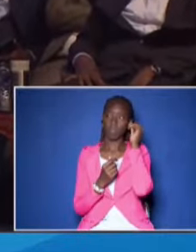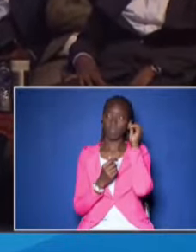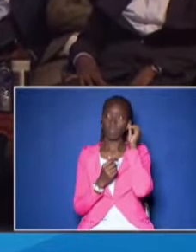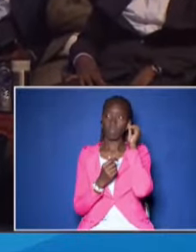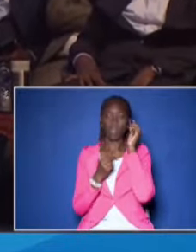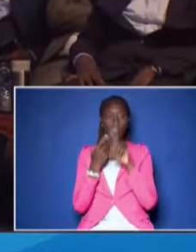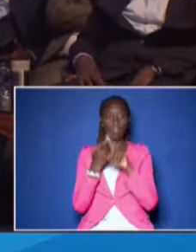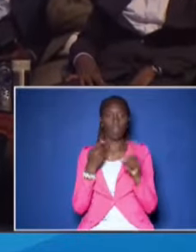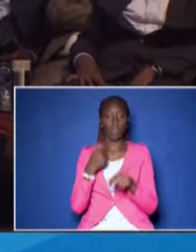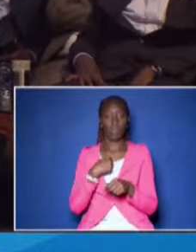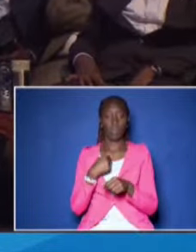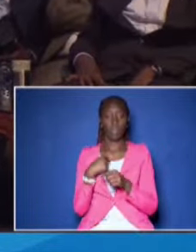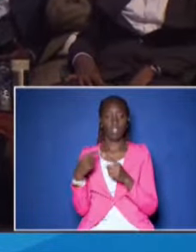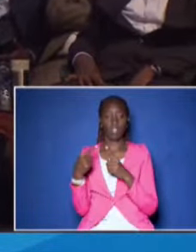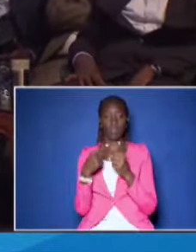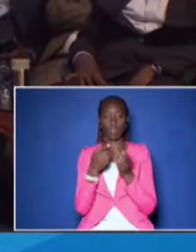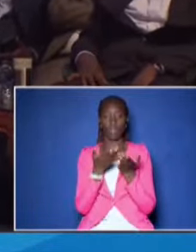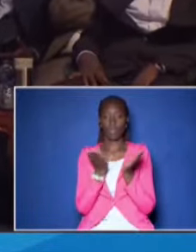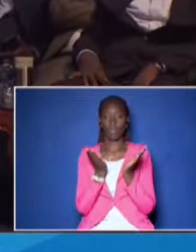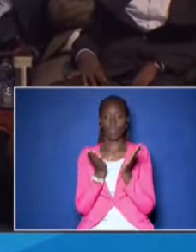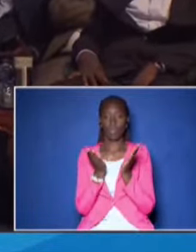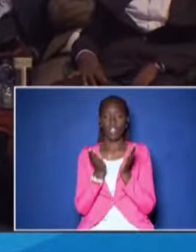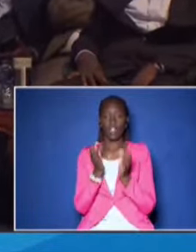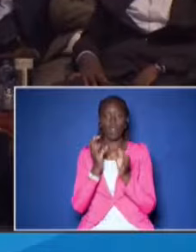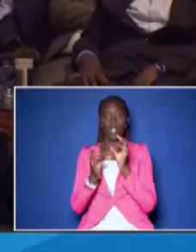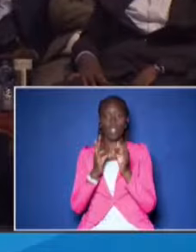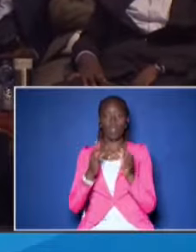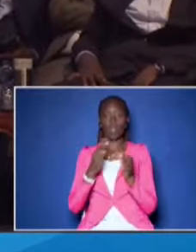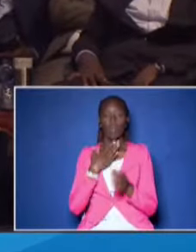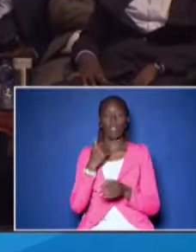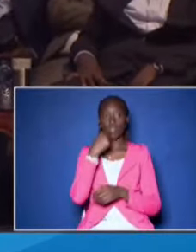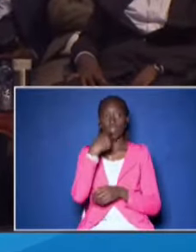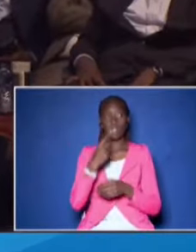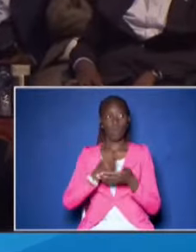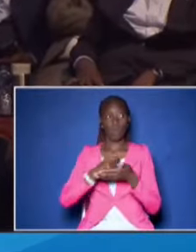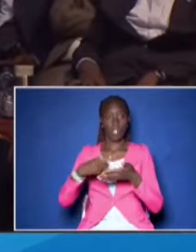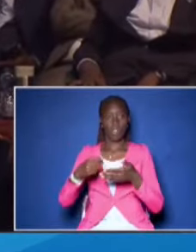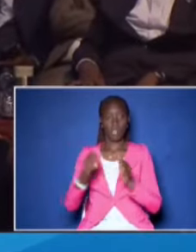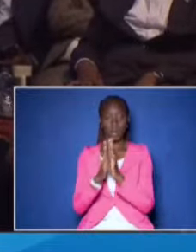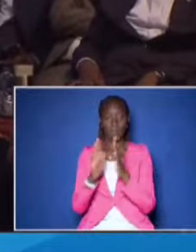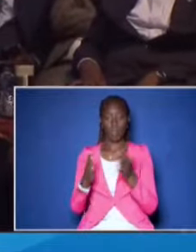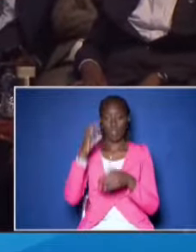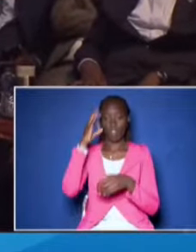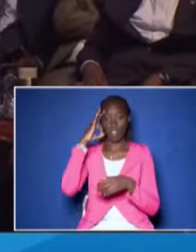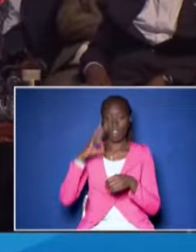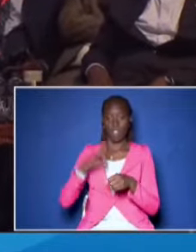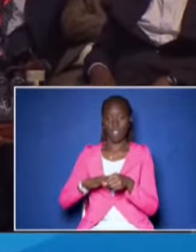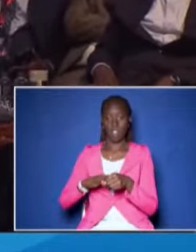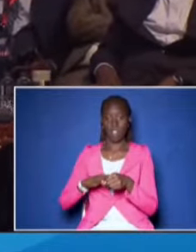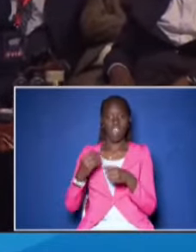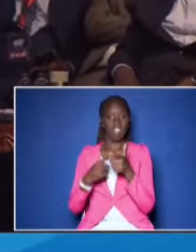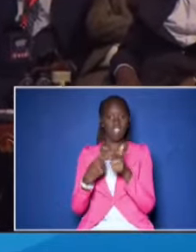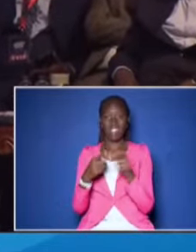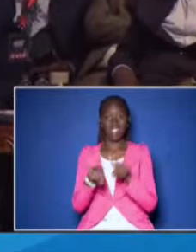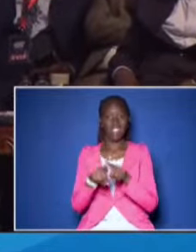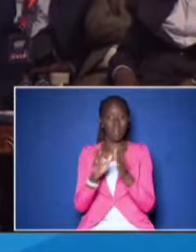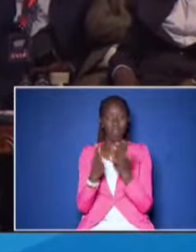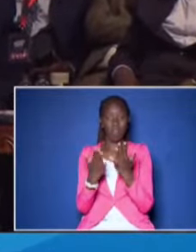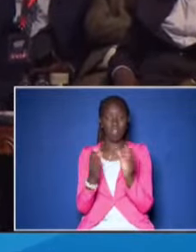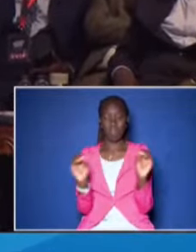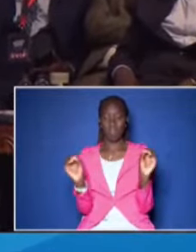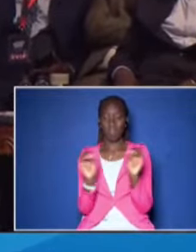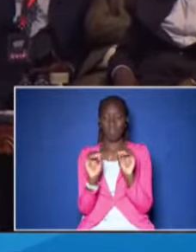me to you if we say let's write a book on faith it it won't be the same